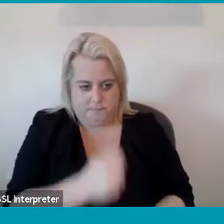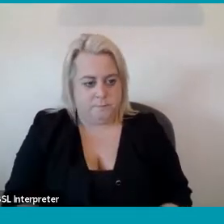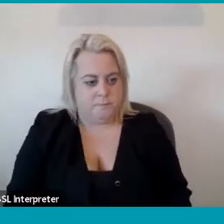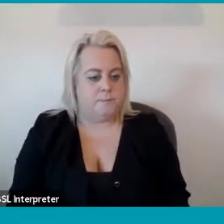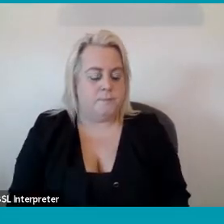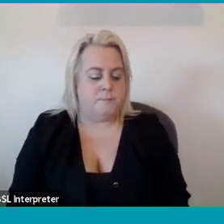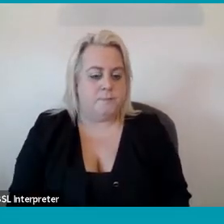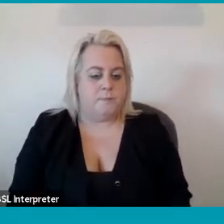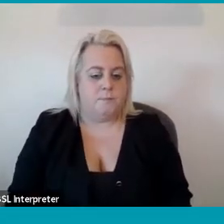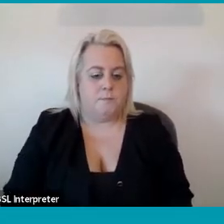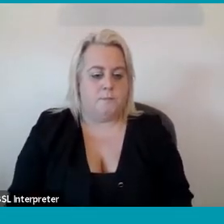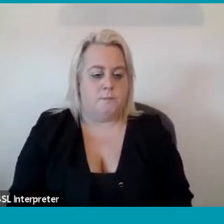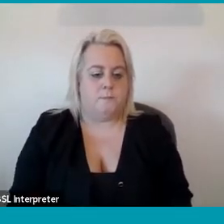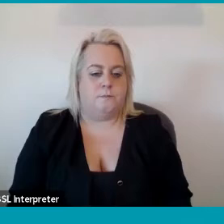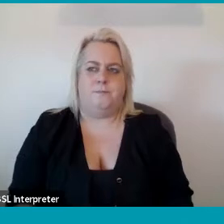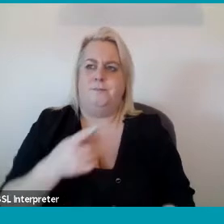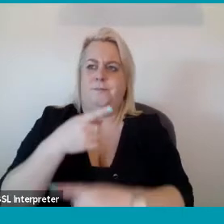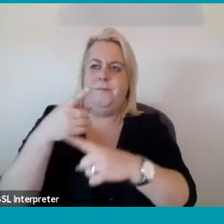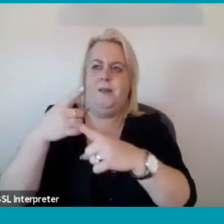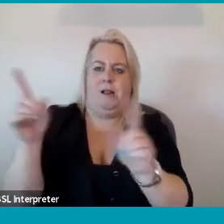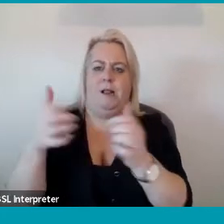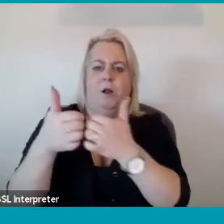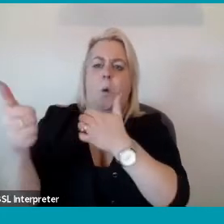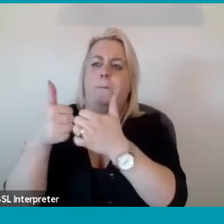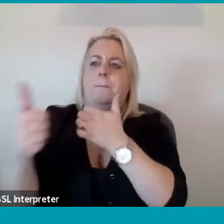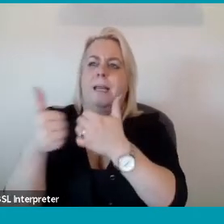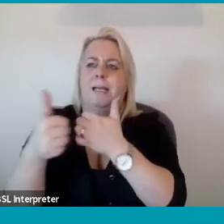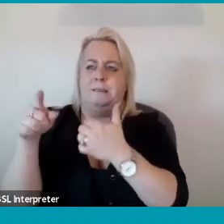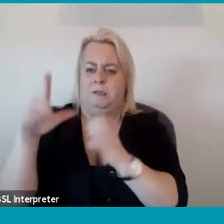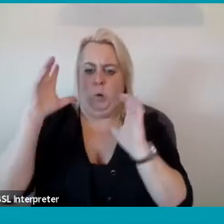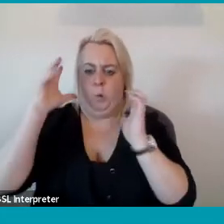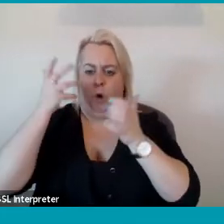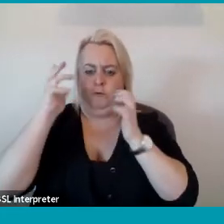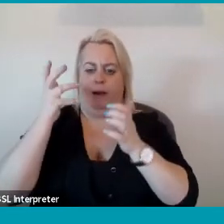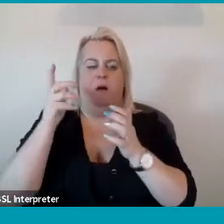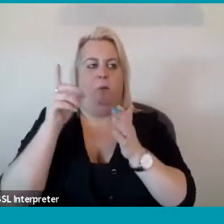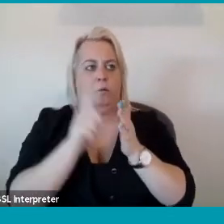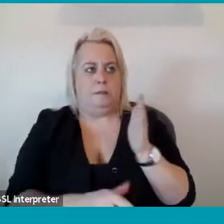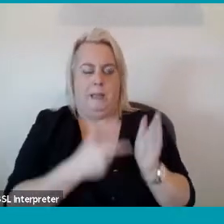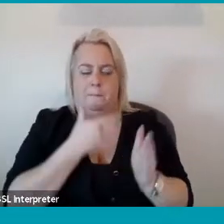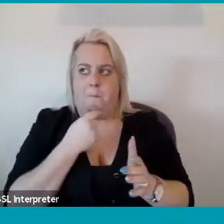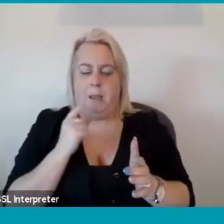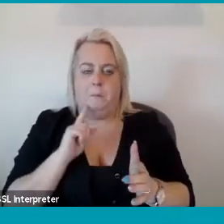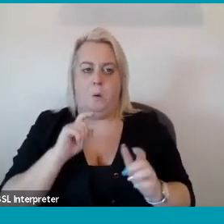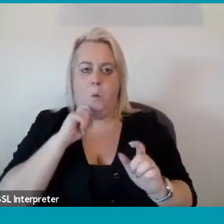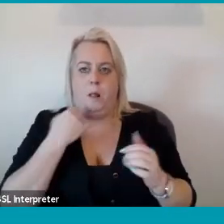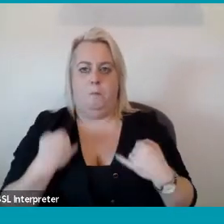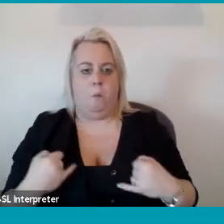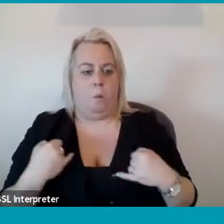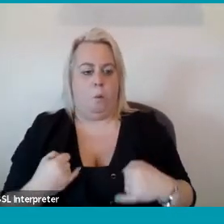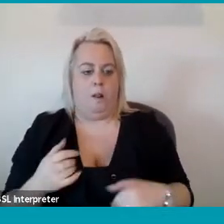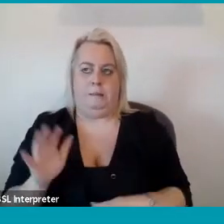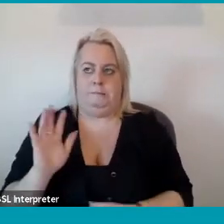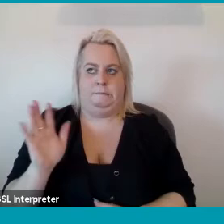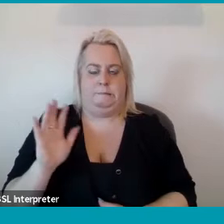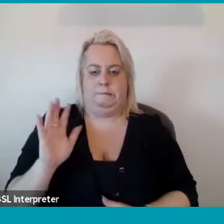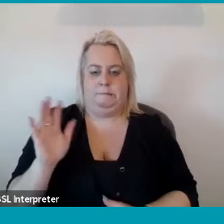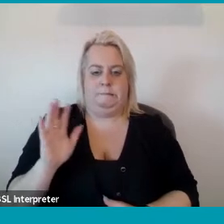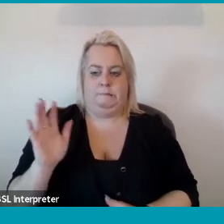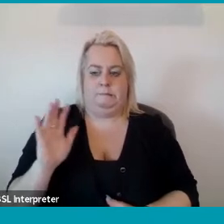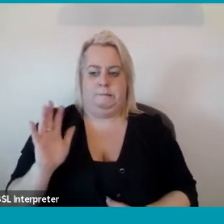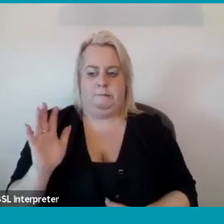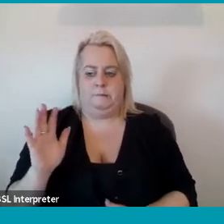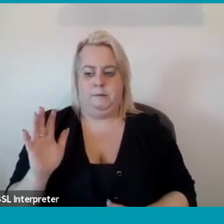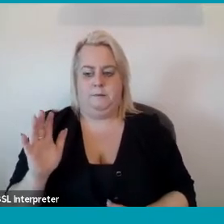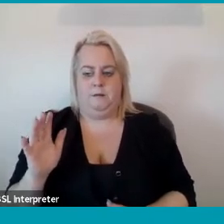terms of sickness absence, a lot of employers are worried that disabled people will be off sick, quite a lot. And if that's the case, why would we want to employ